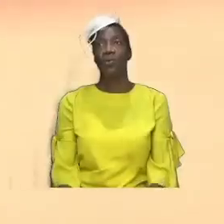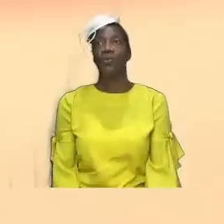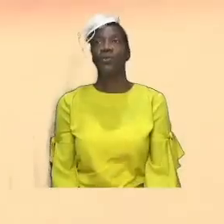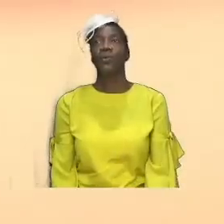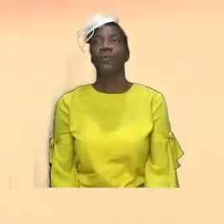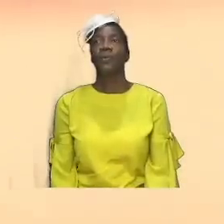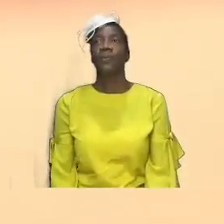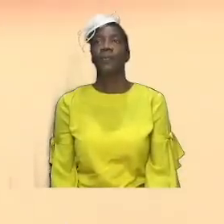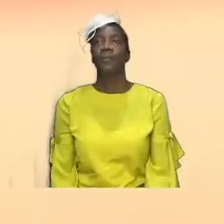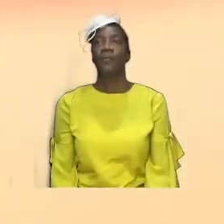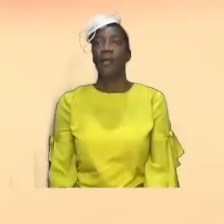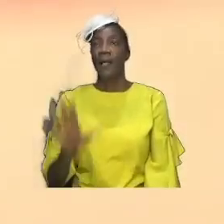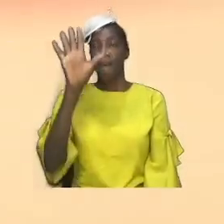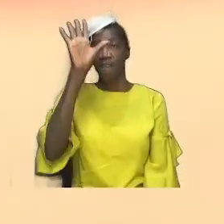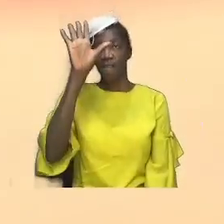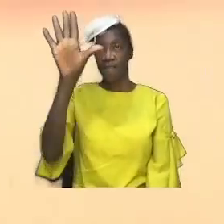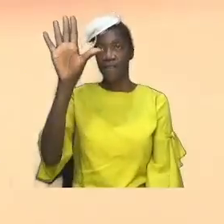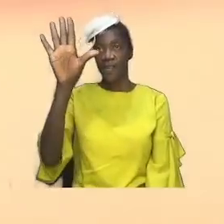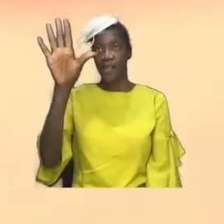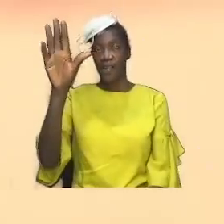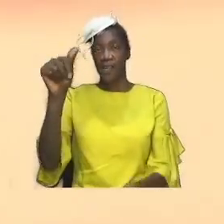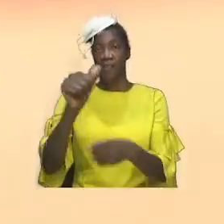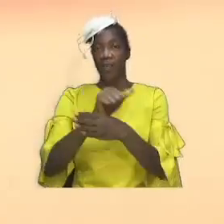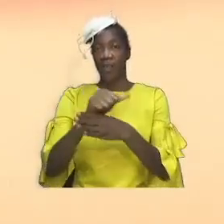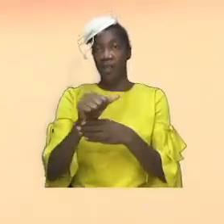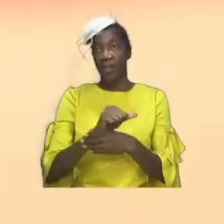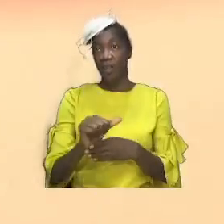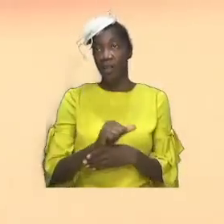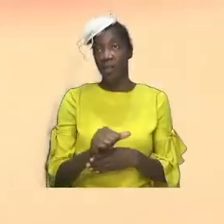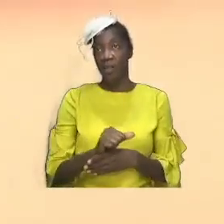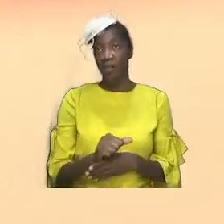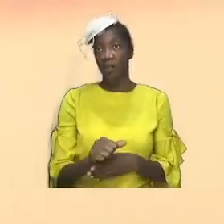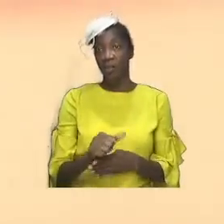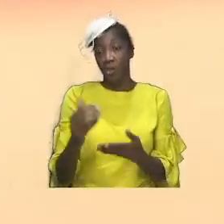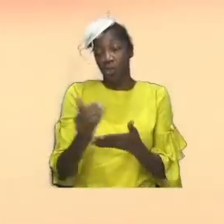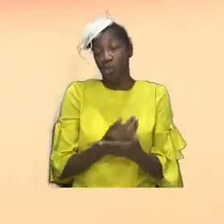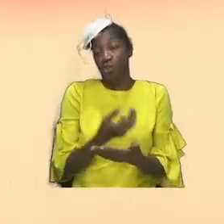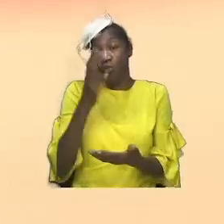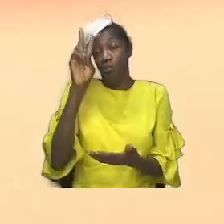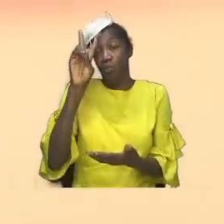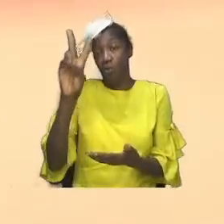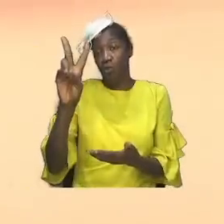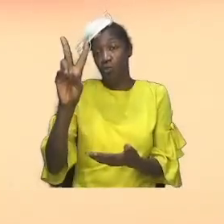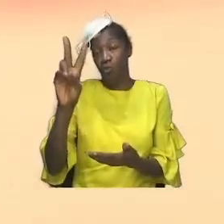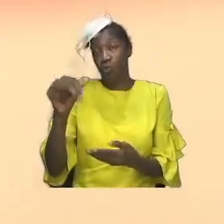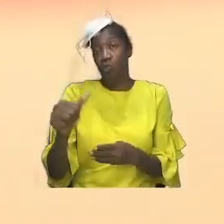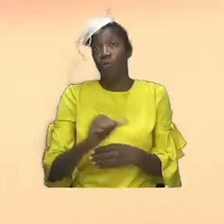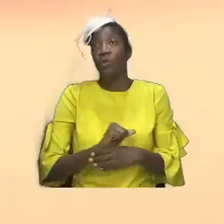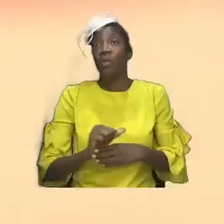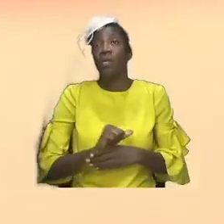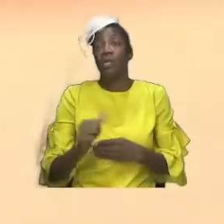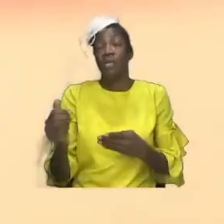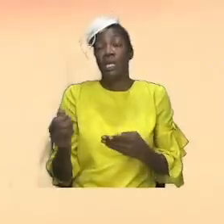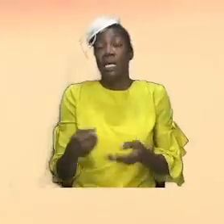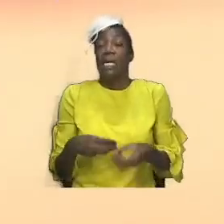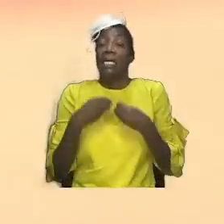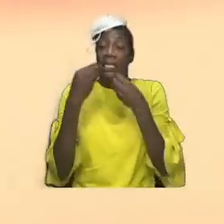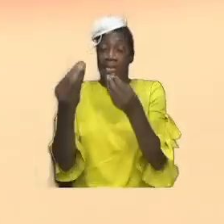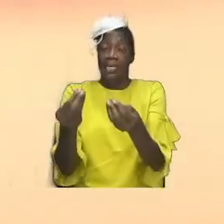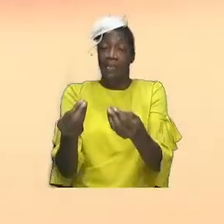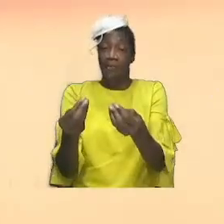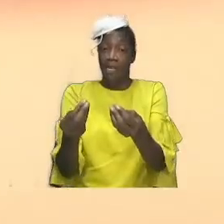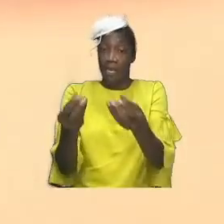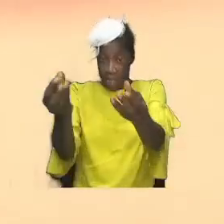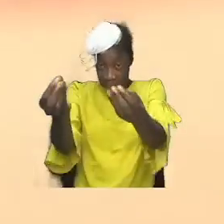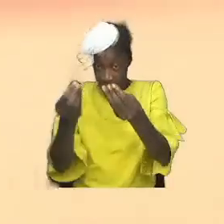some 5 talents, some 2 talents. He has given to us different things. He